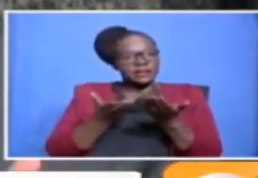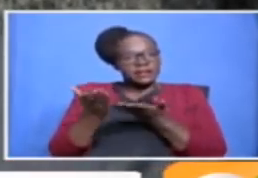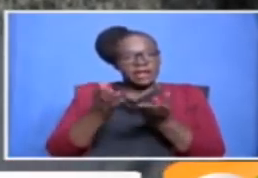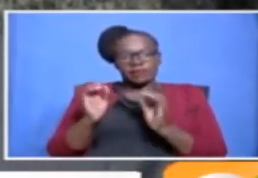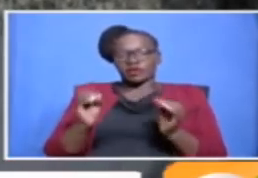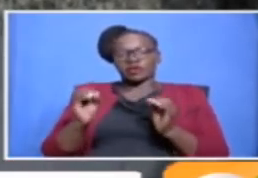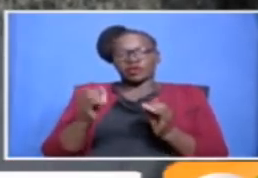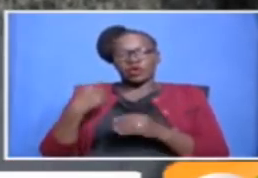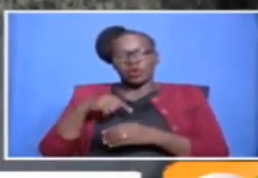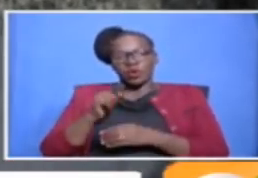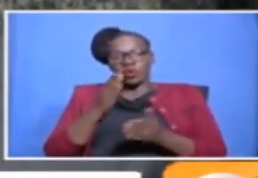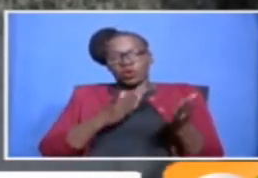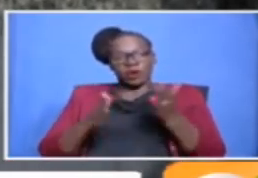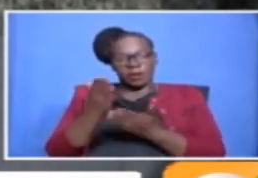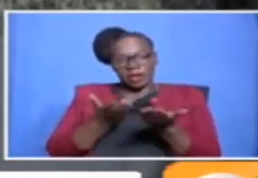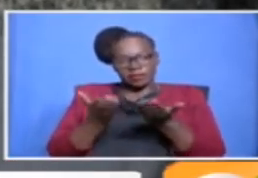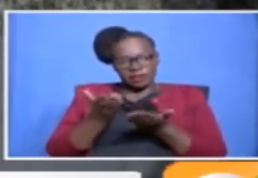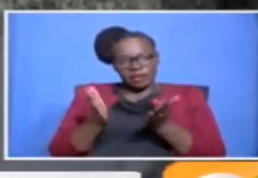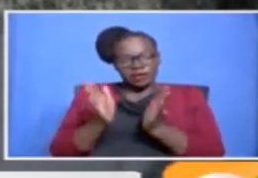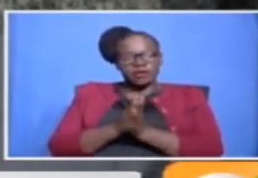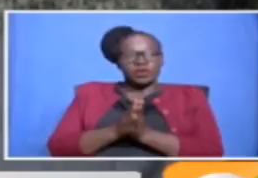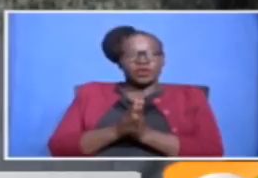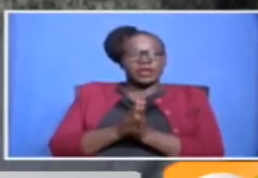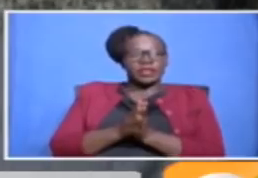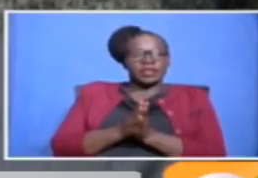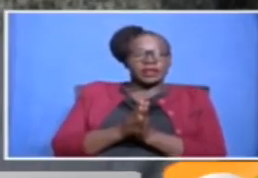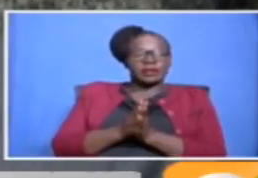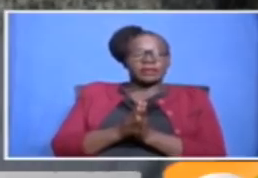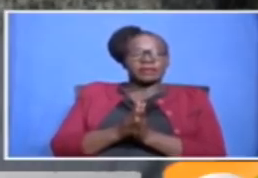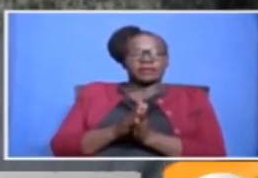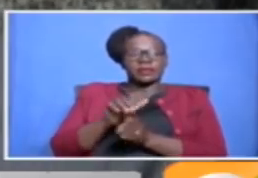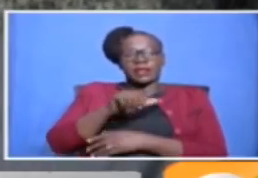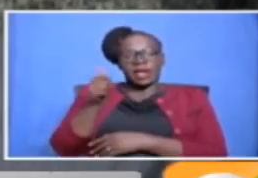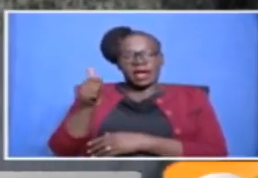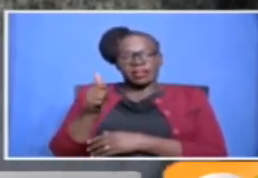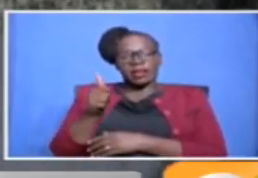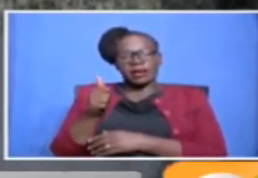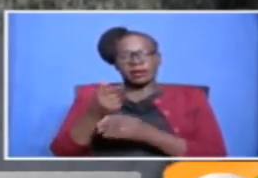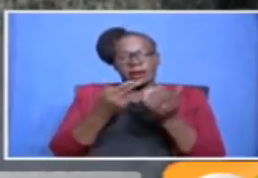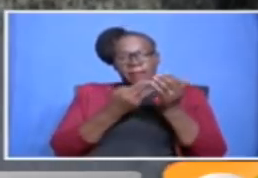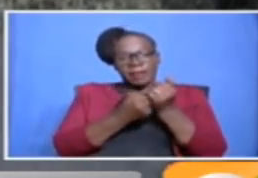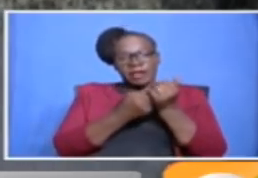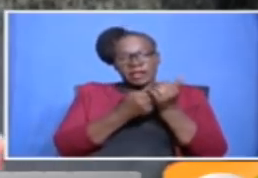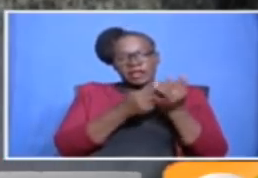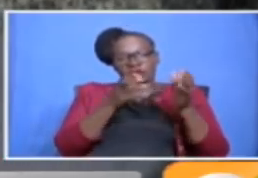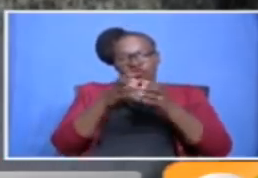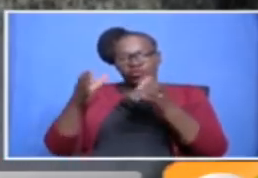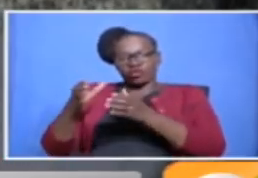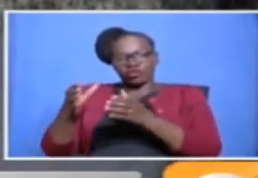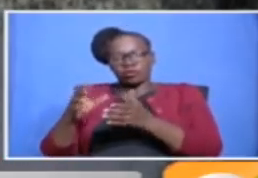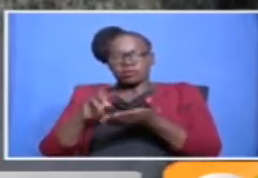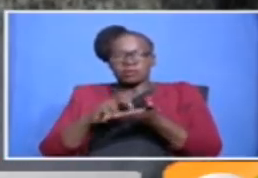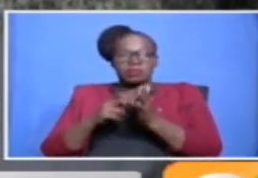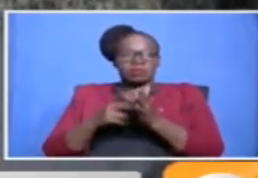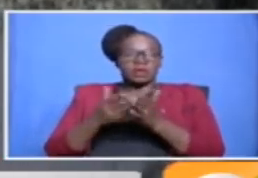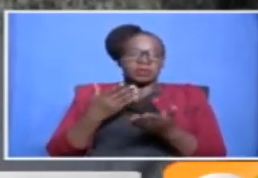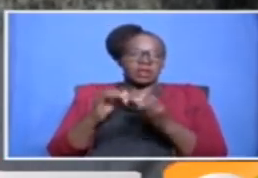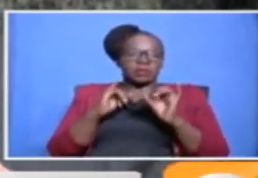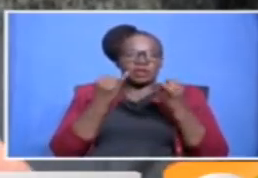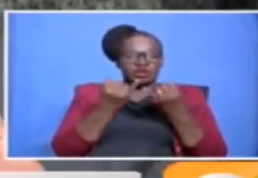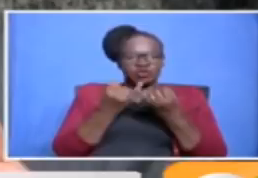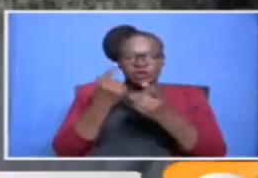We arrange the servicing with the franchisor. In this case, for us was Isuzu.